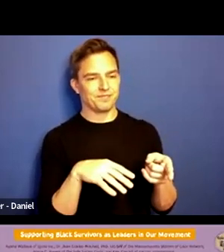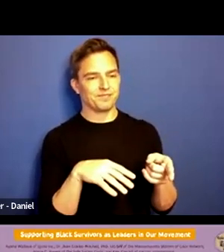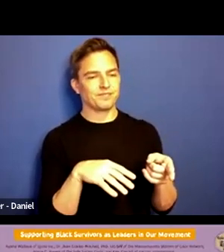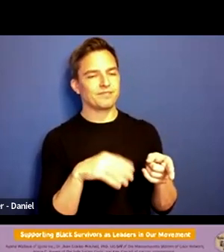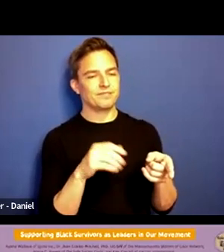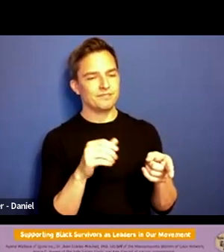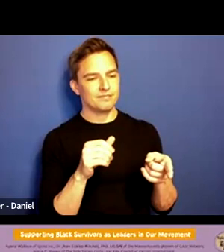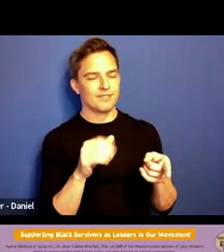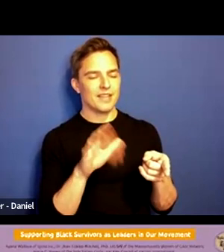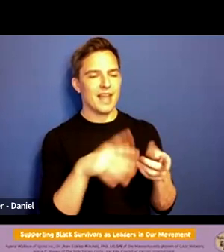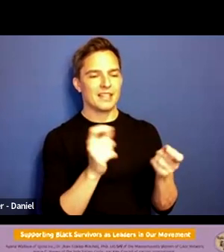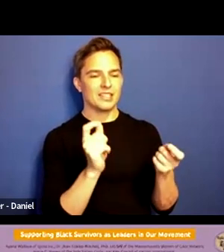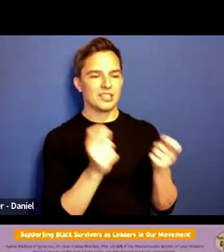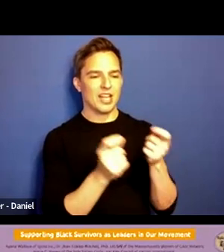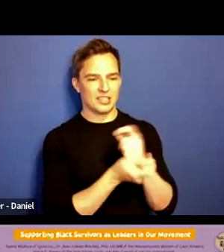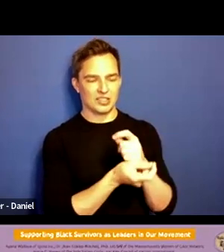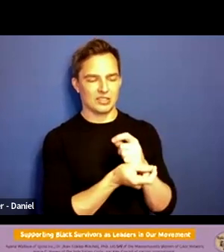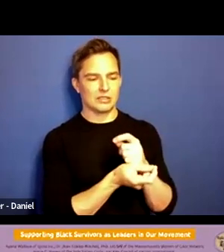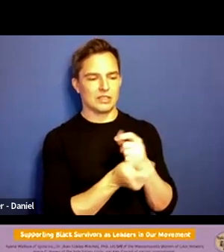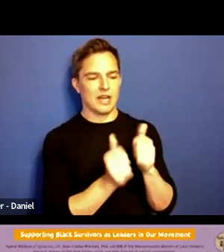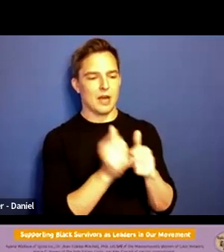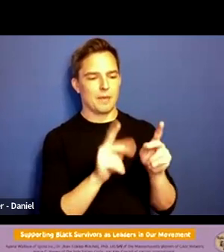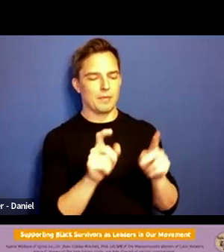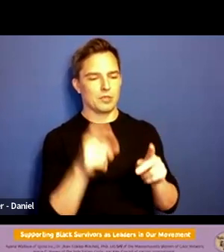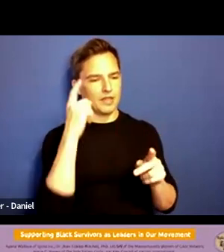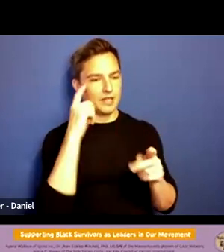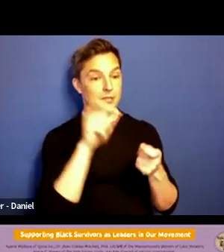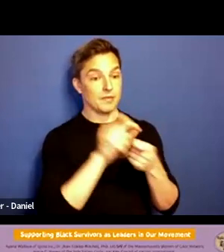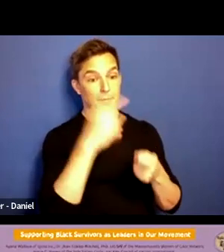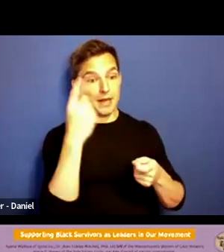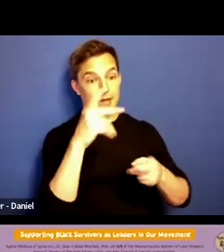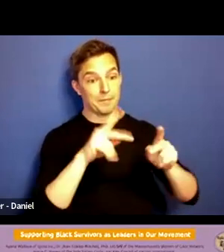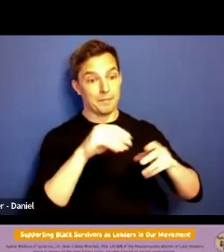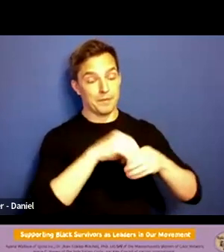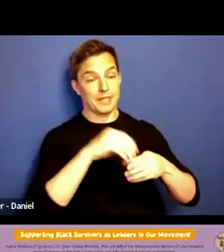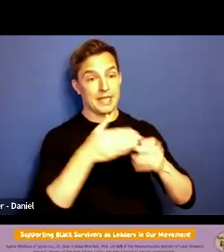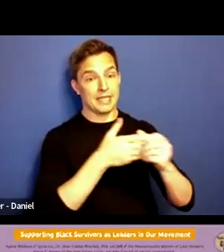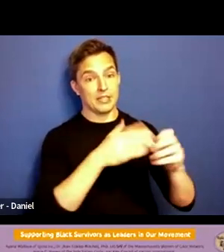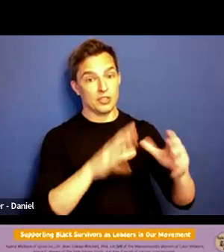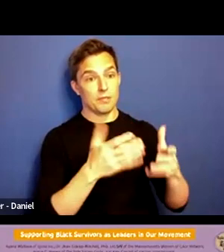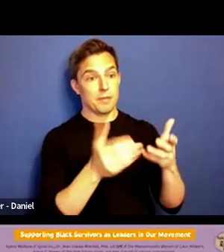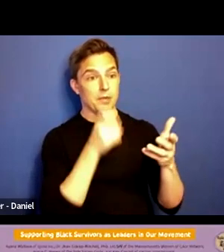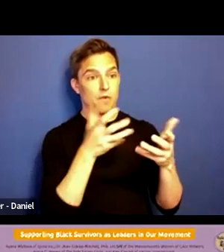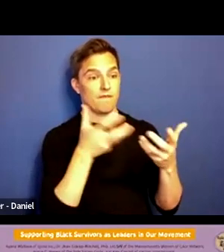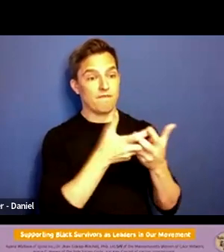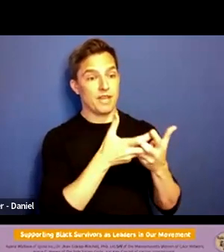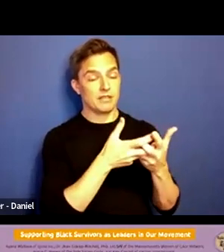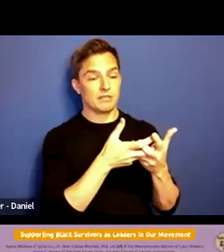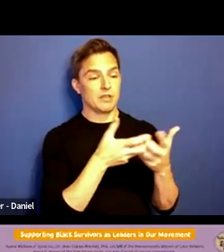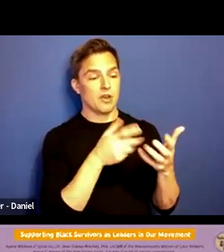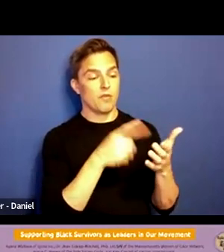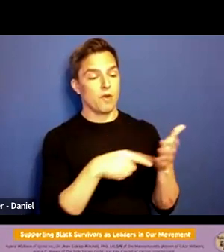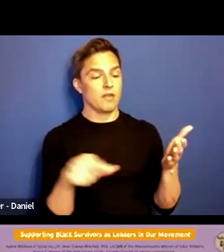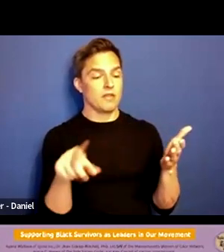people treat, especially Black women in leadership who may not look or fit the bill of what they think a leader